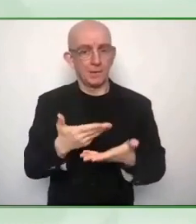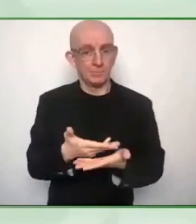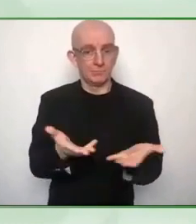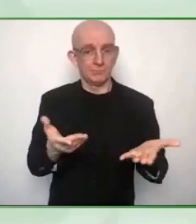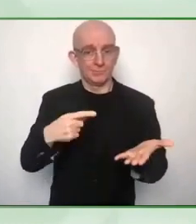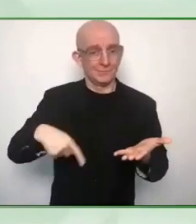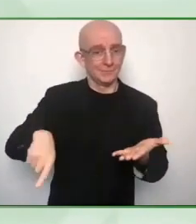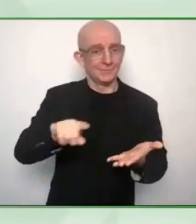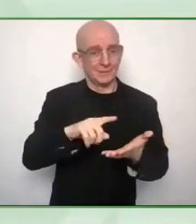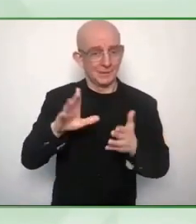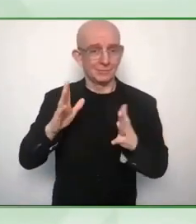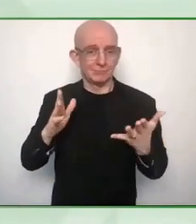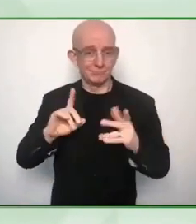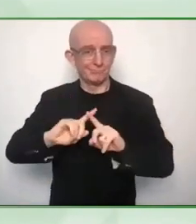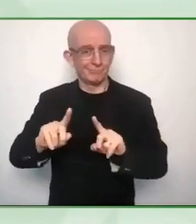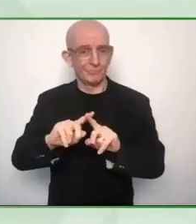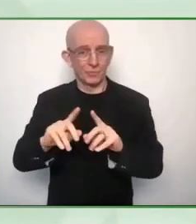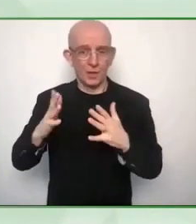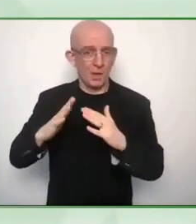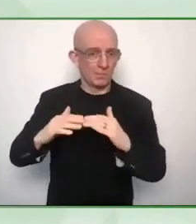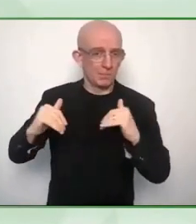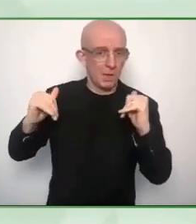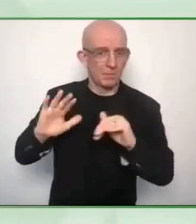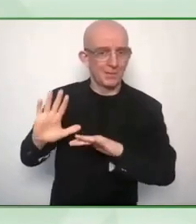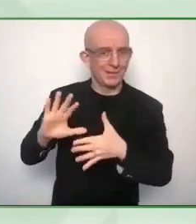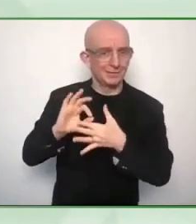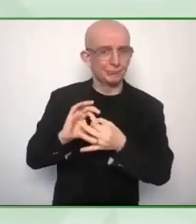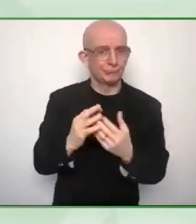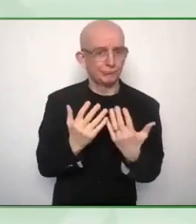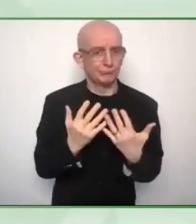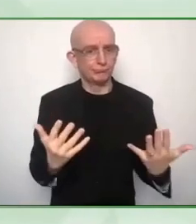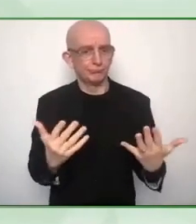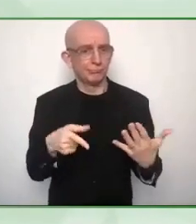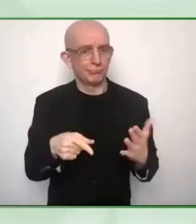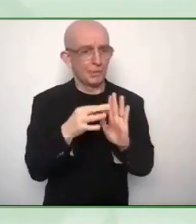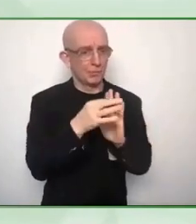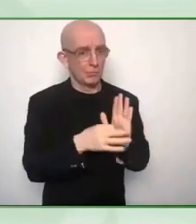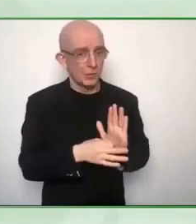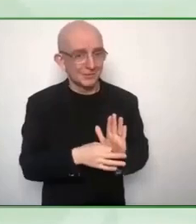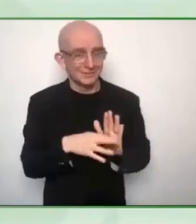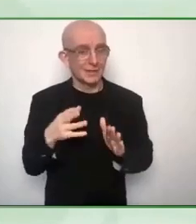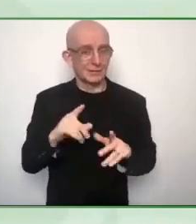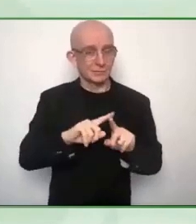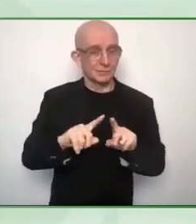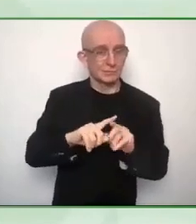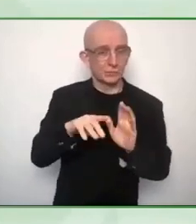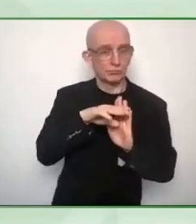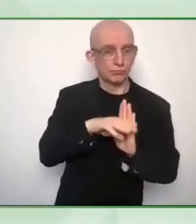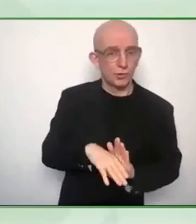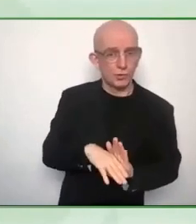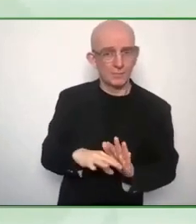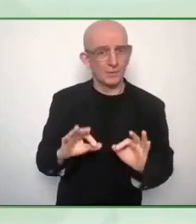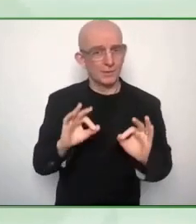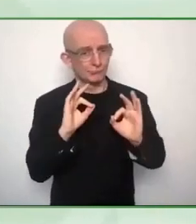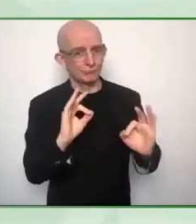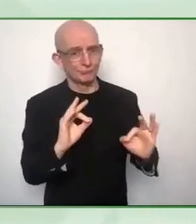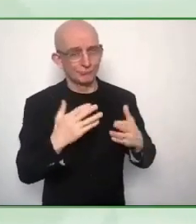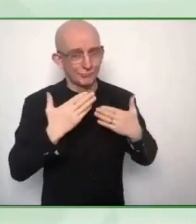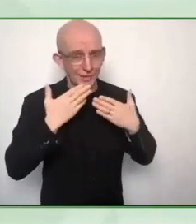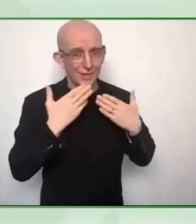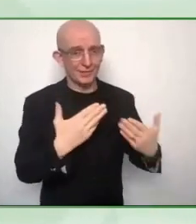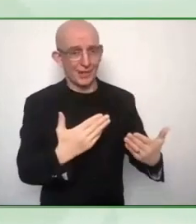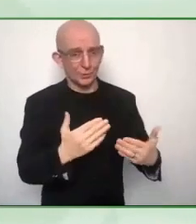definitely will keep in touch later this year. At this point, I want to thank you for your contribution. It was very great to